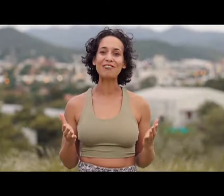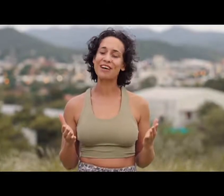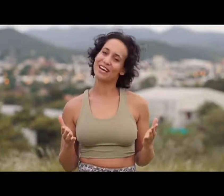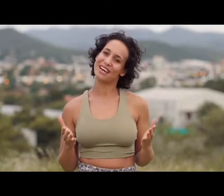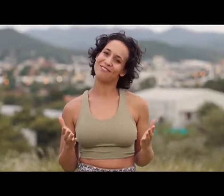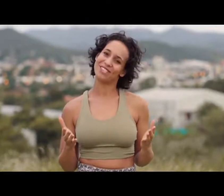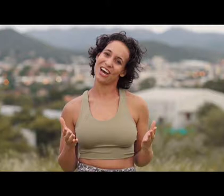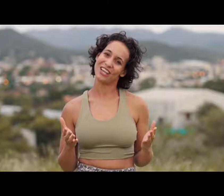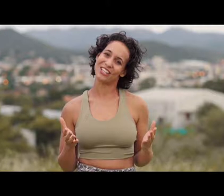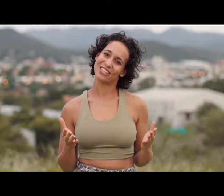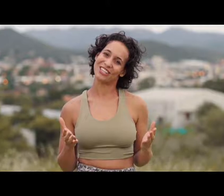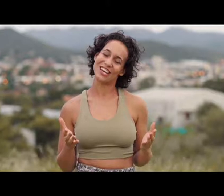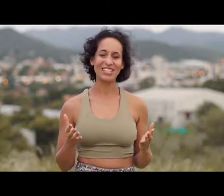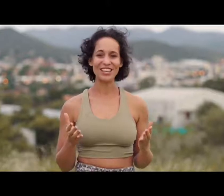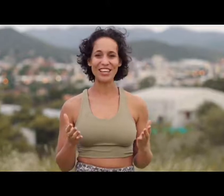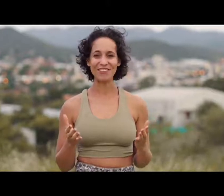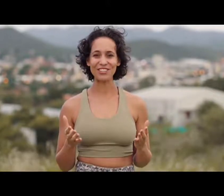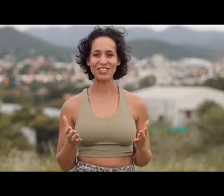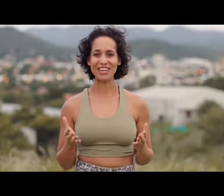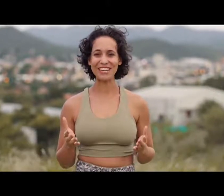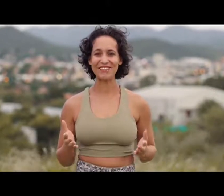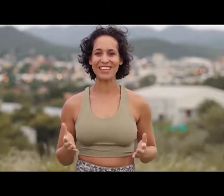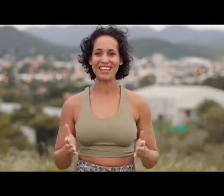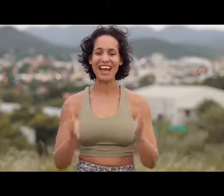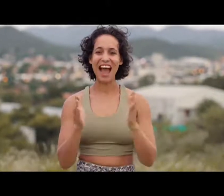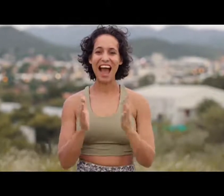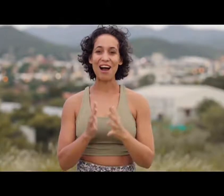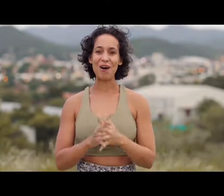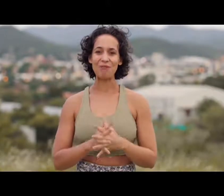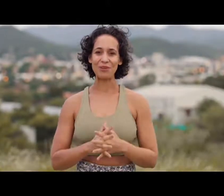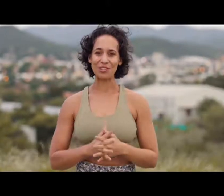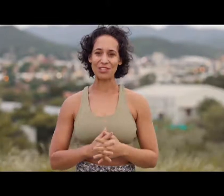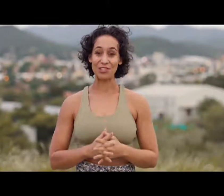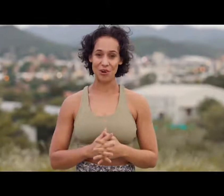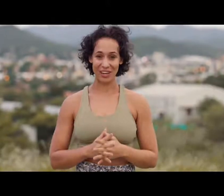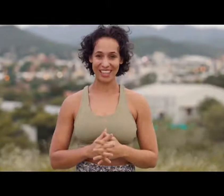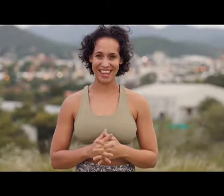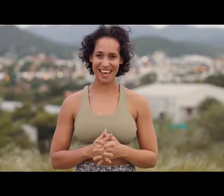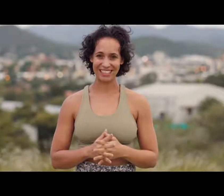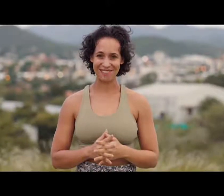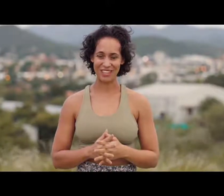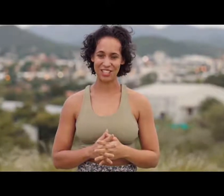give yourself a massage. So thank you for joining me. I hope you